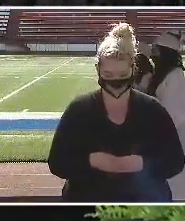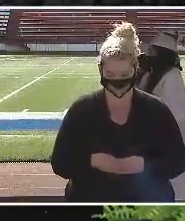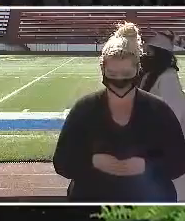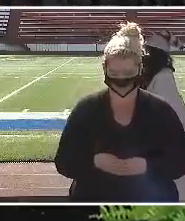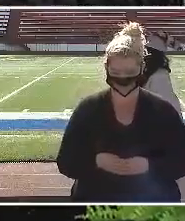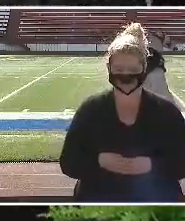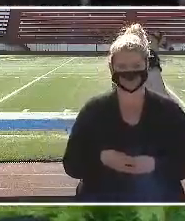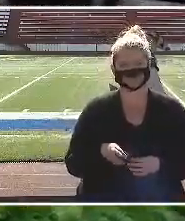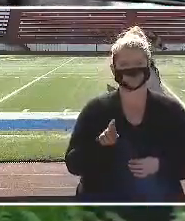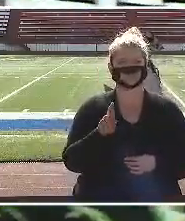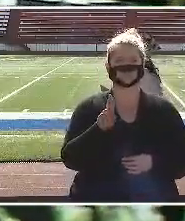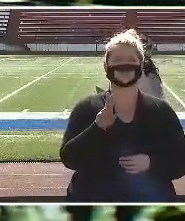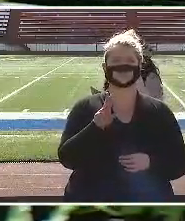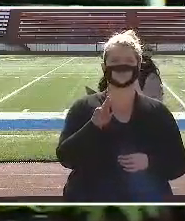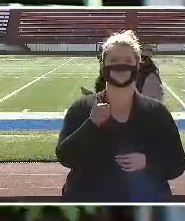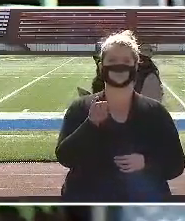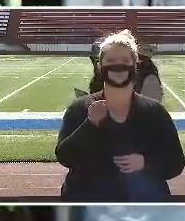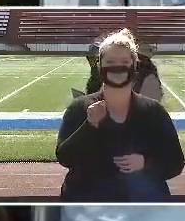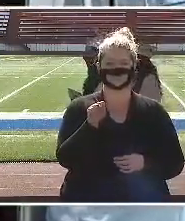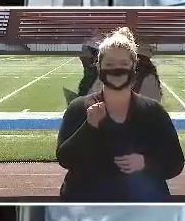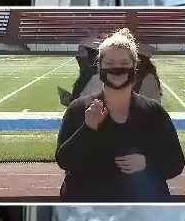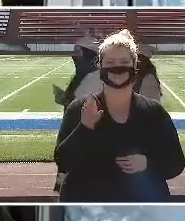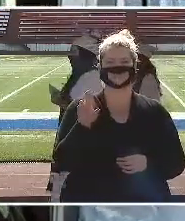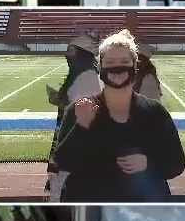Luis Ramirez.